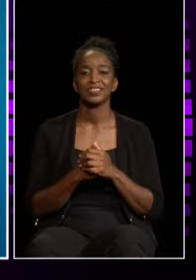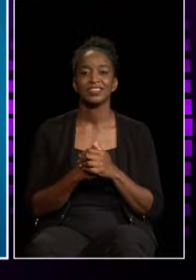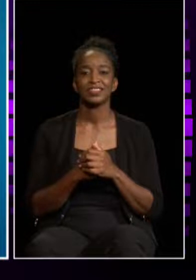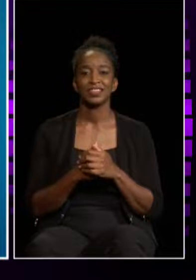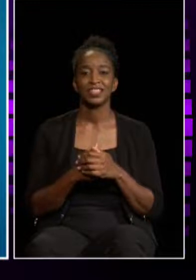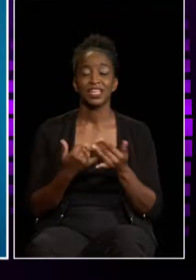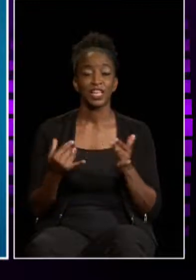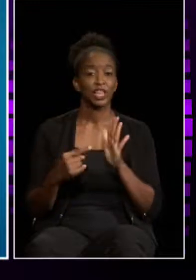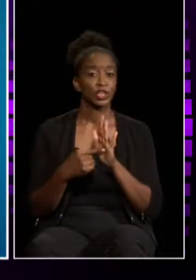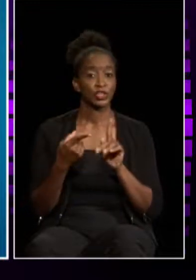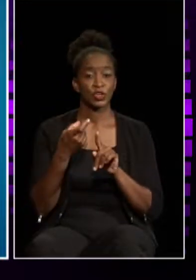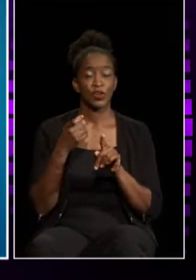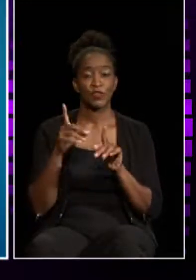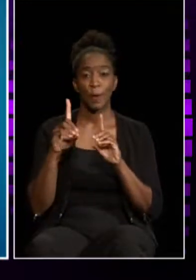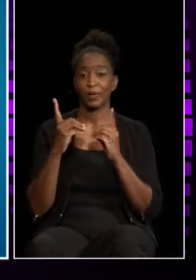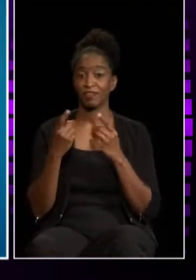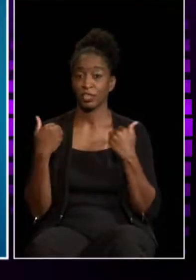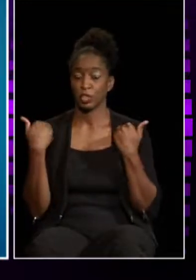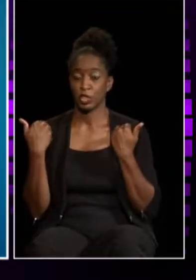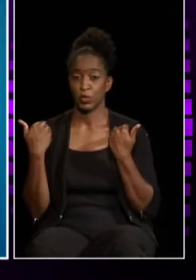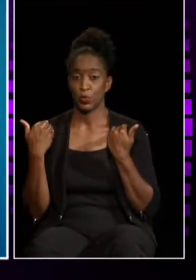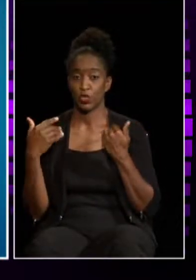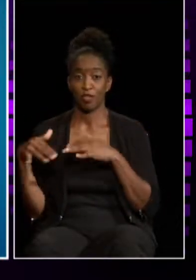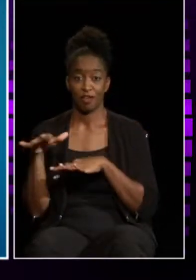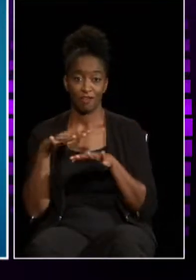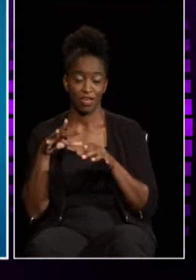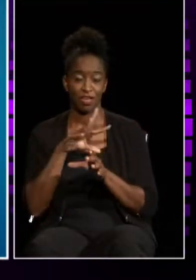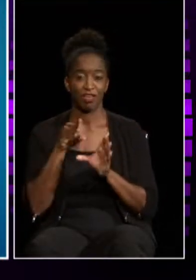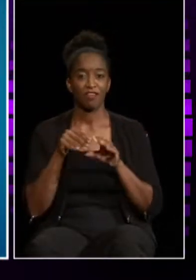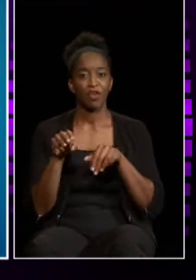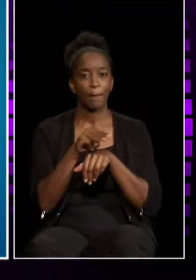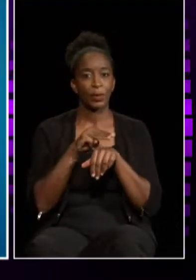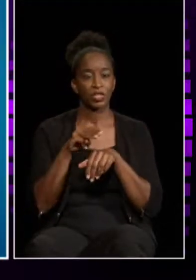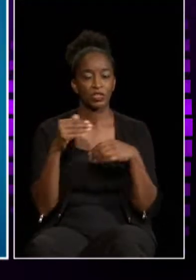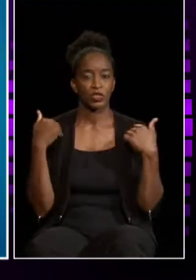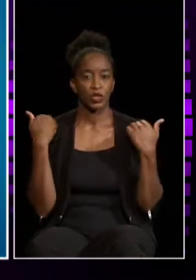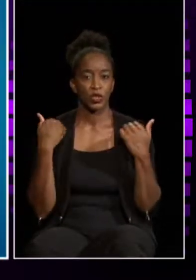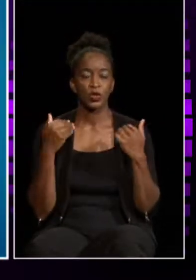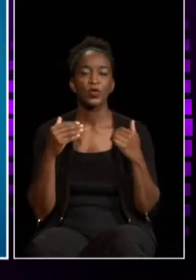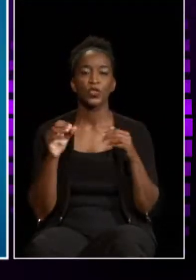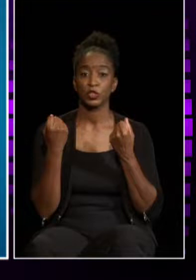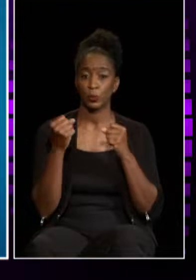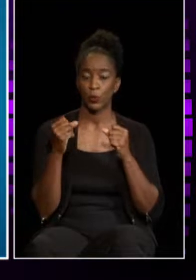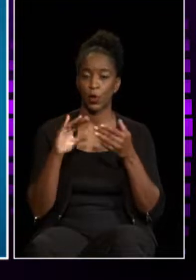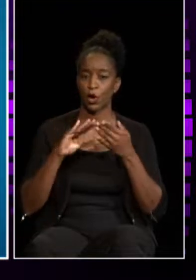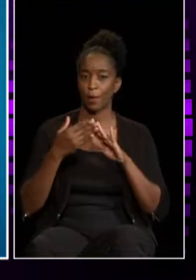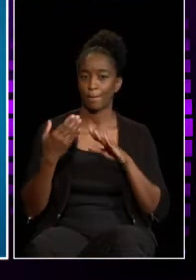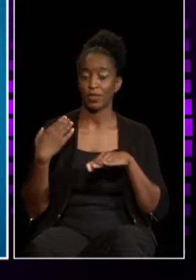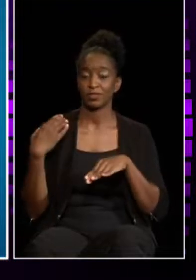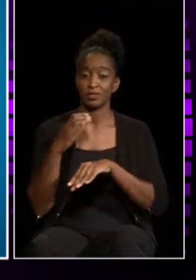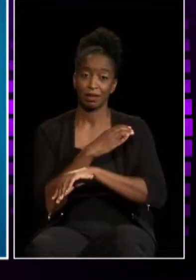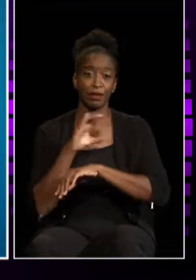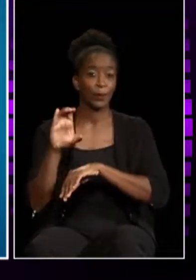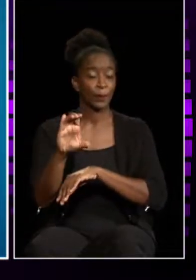Division of Youth Affairs within the Ministry of Youth, Sport and Community Empowerment. This